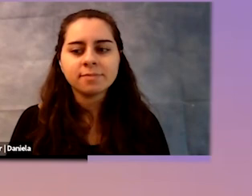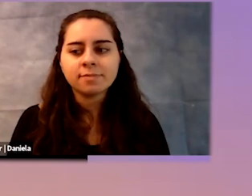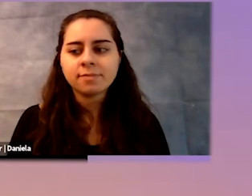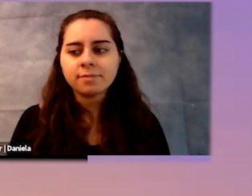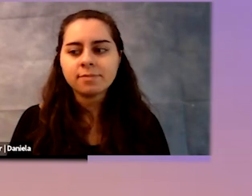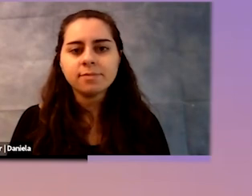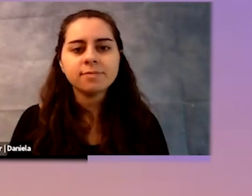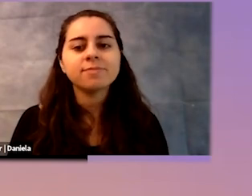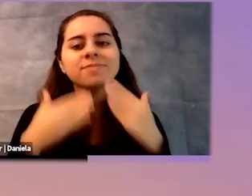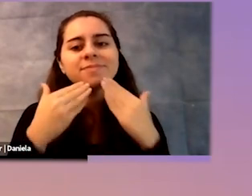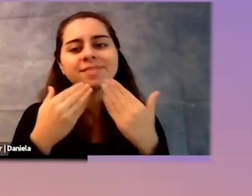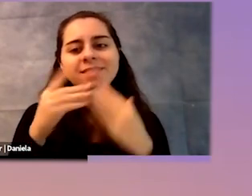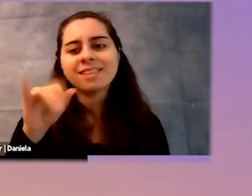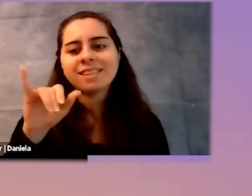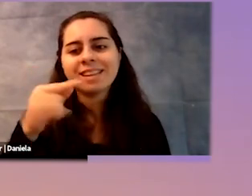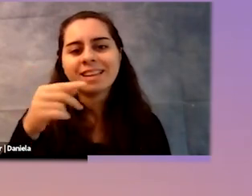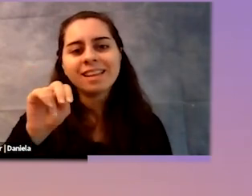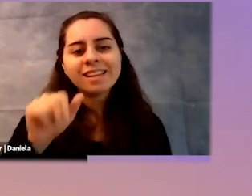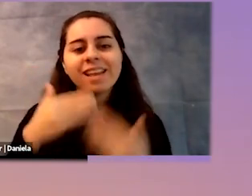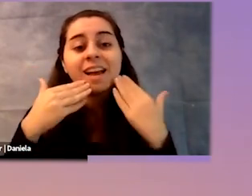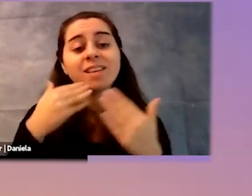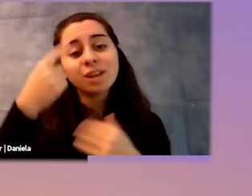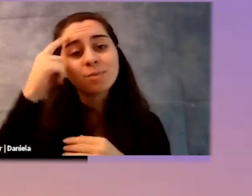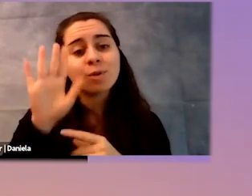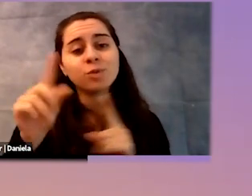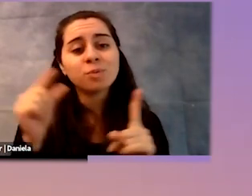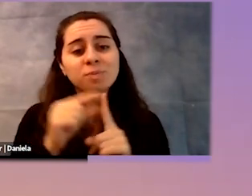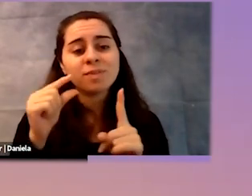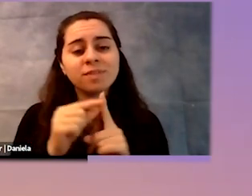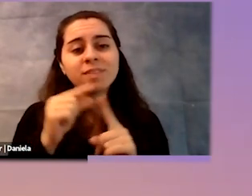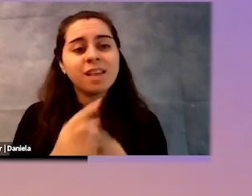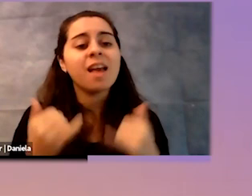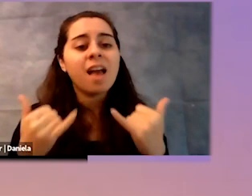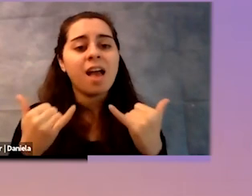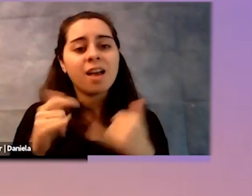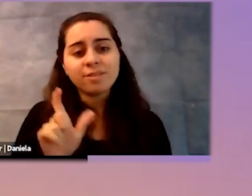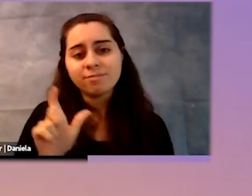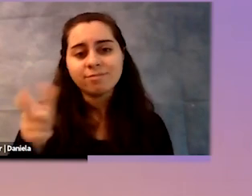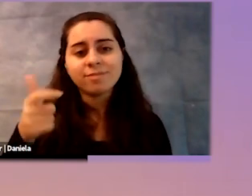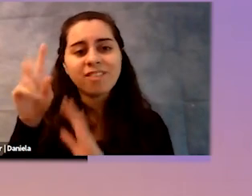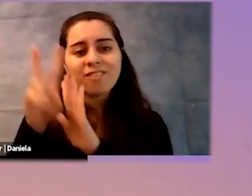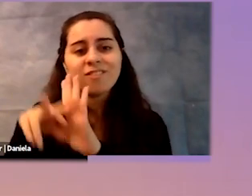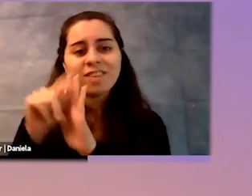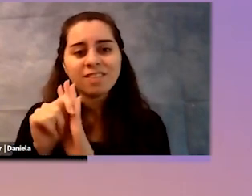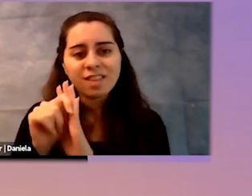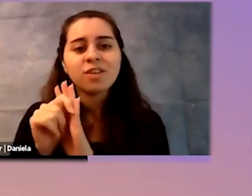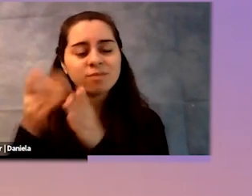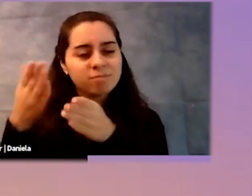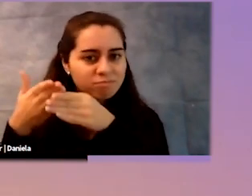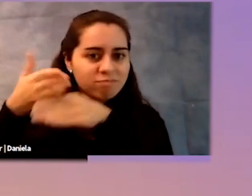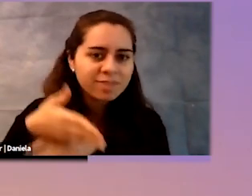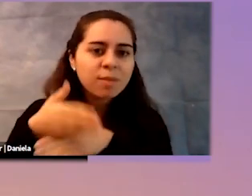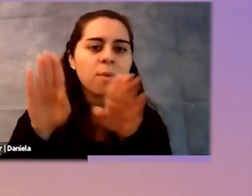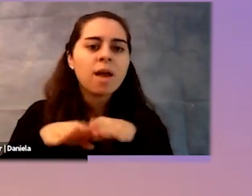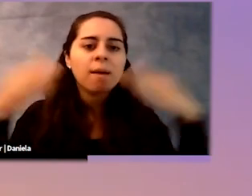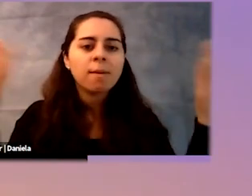Thank you, Digna. Thank you so much for those words. We will now go to our video package and then we will open up